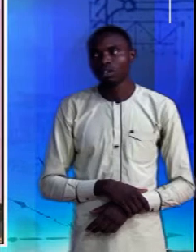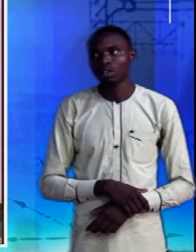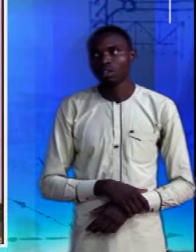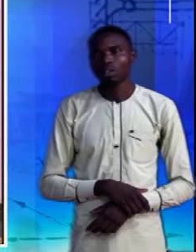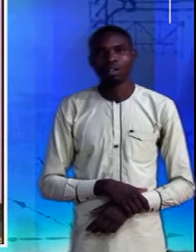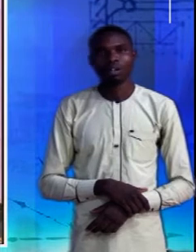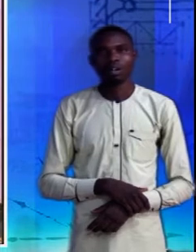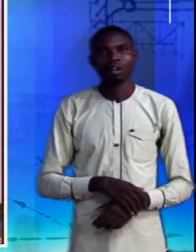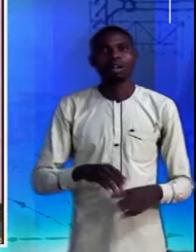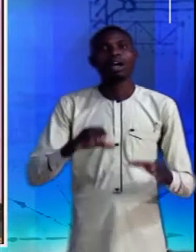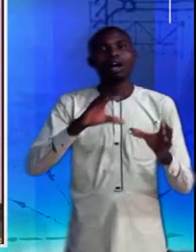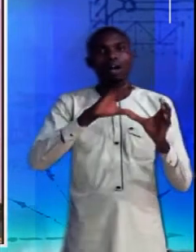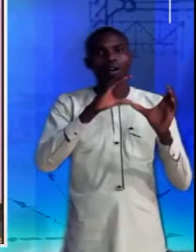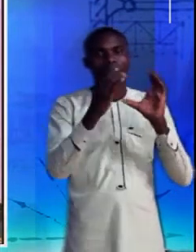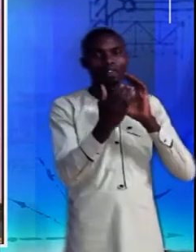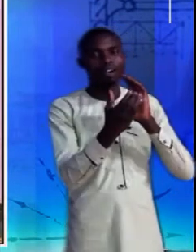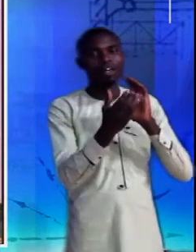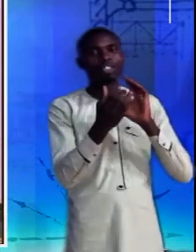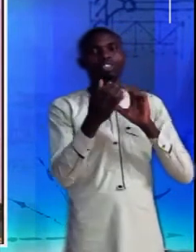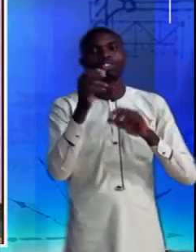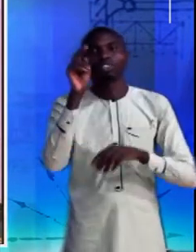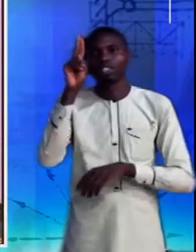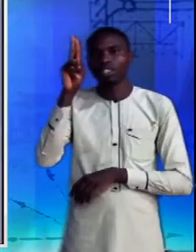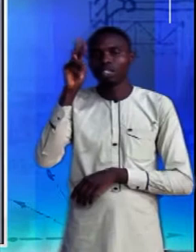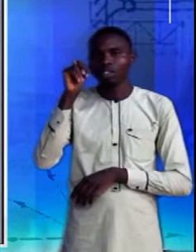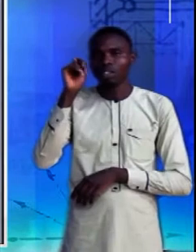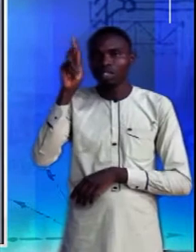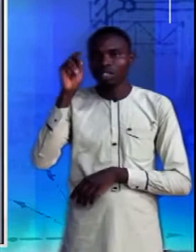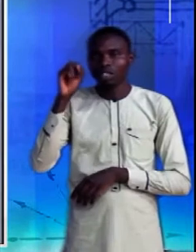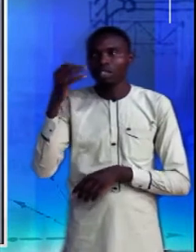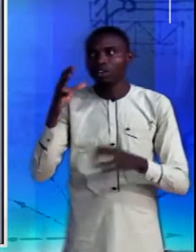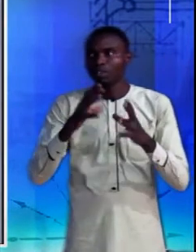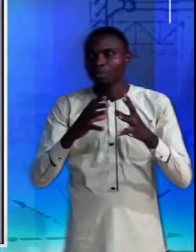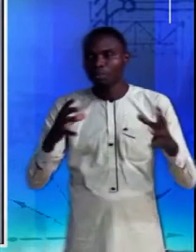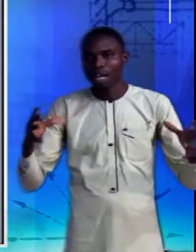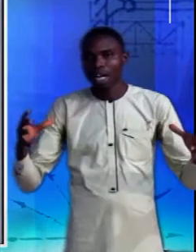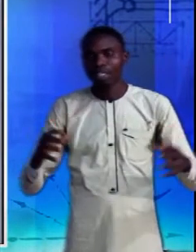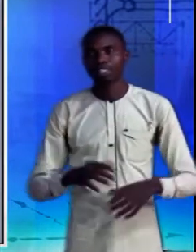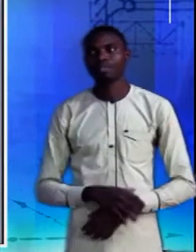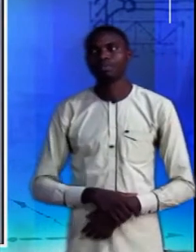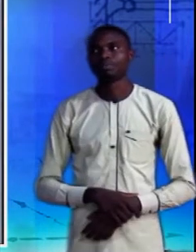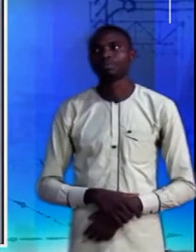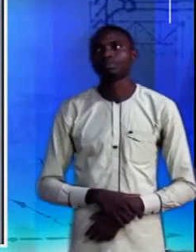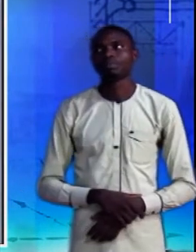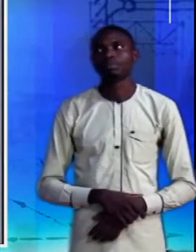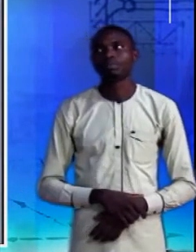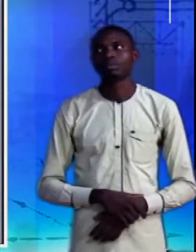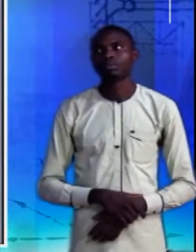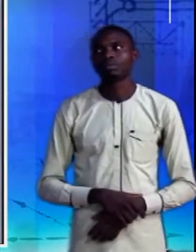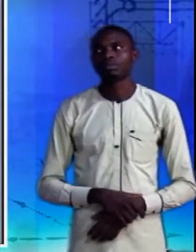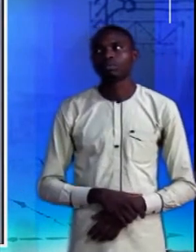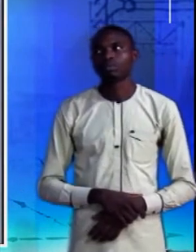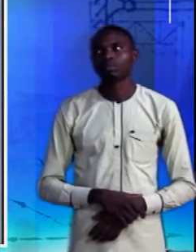that meter is a unit that is used for measuring distance,